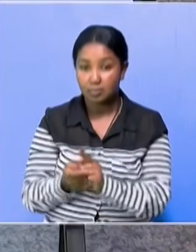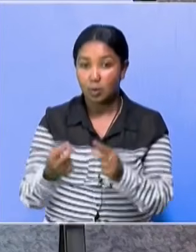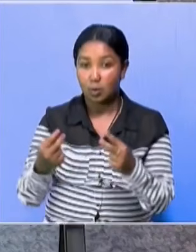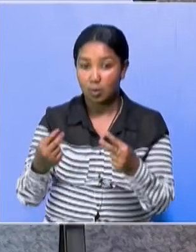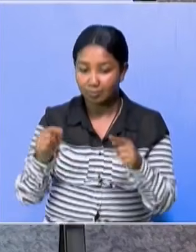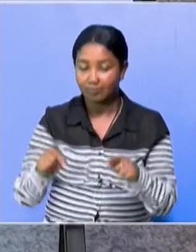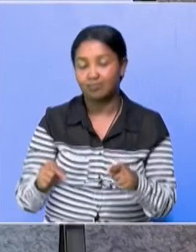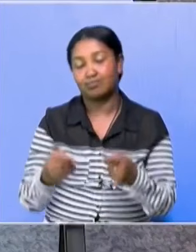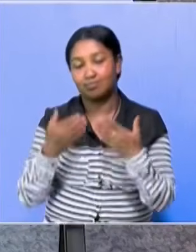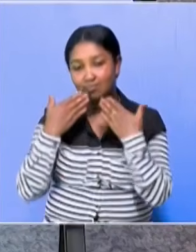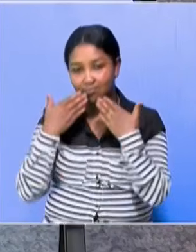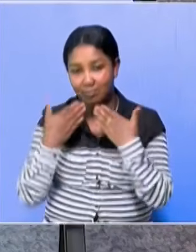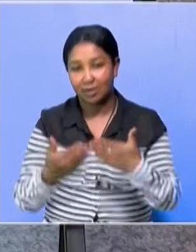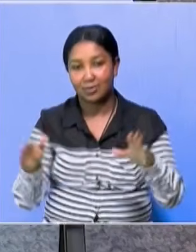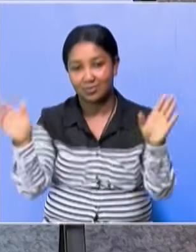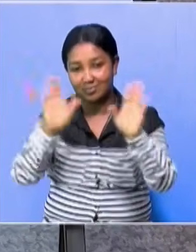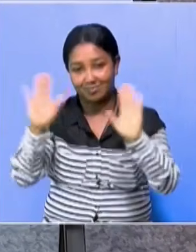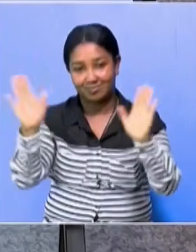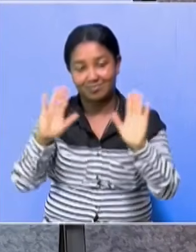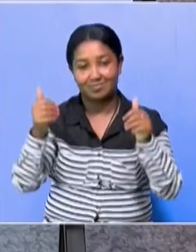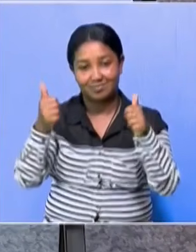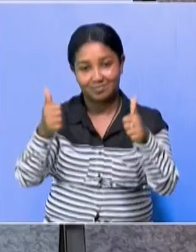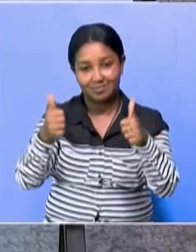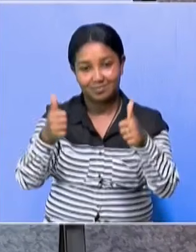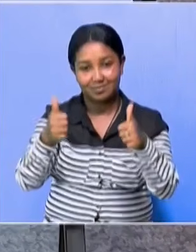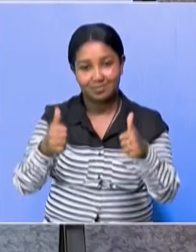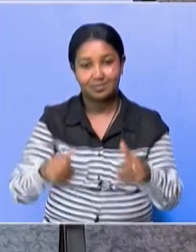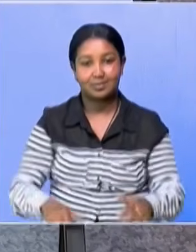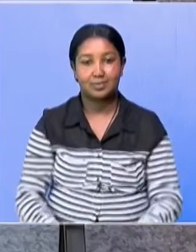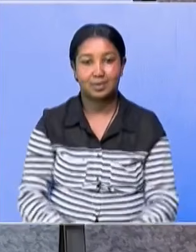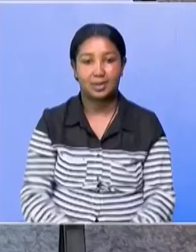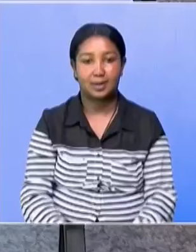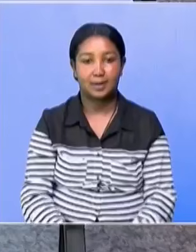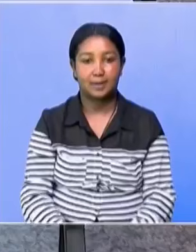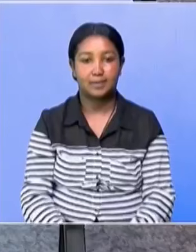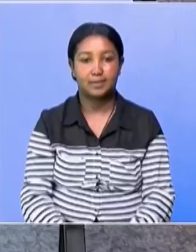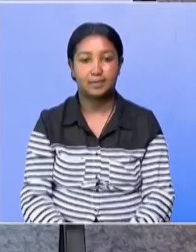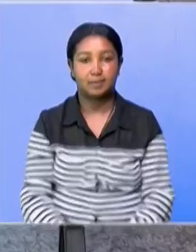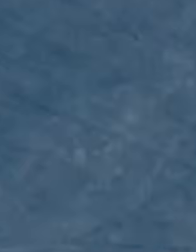have for today. See you. Thank you so much. Goodbye, students. Goodbye.